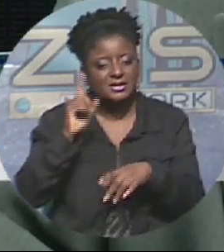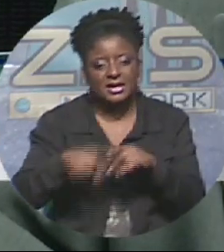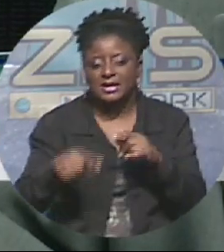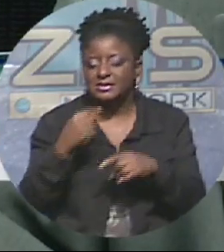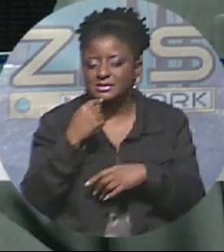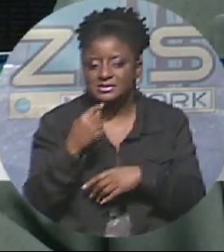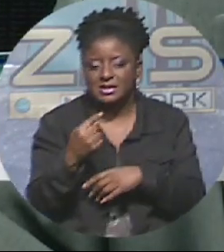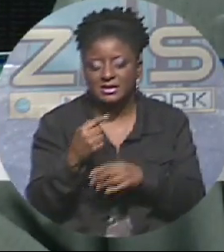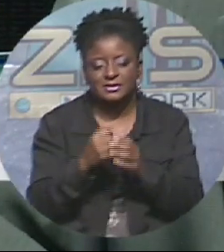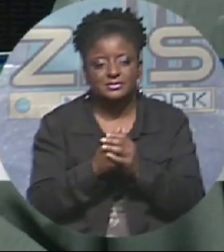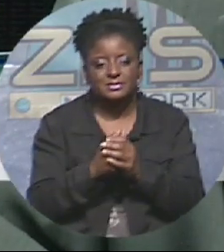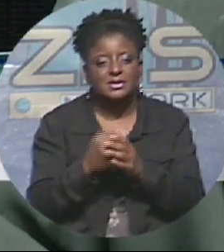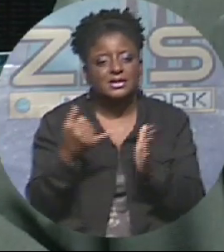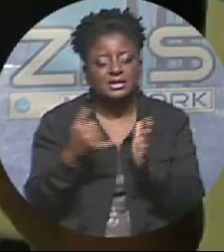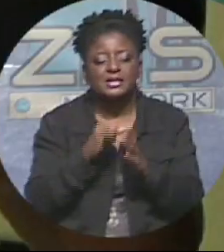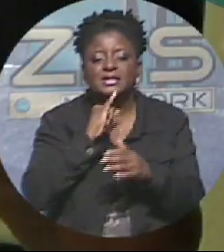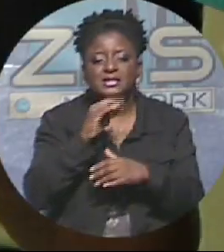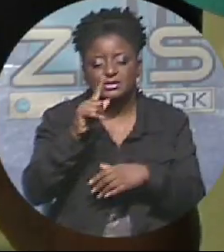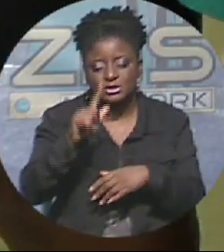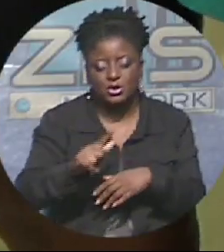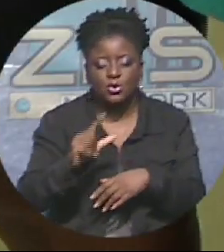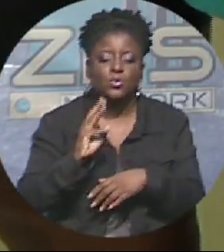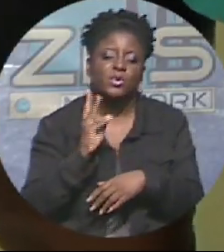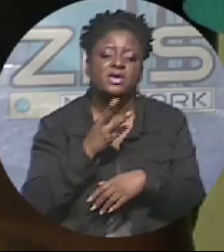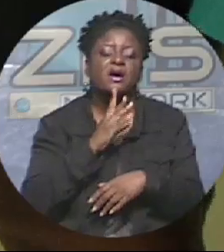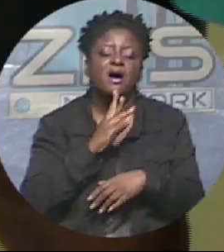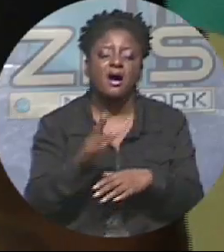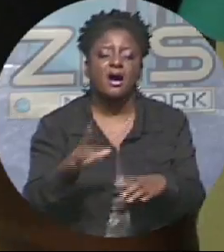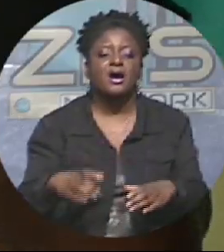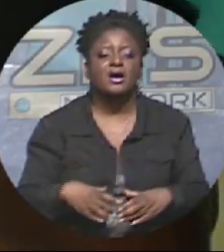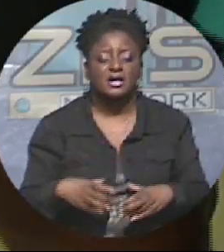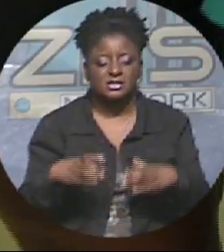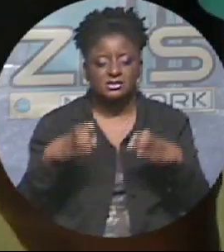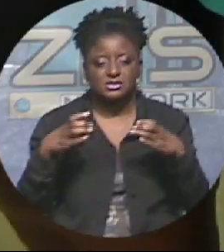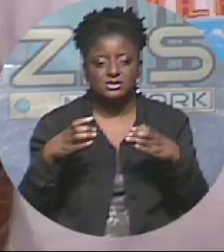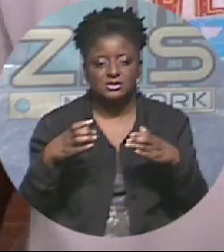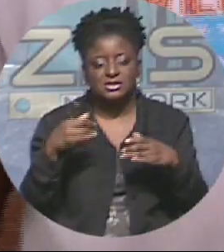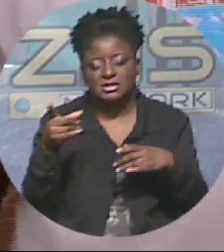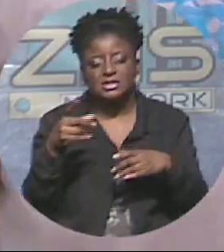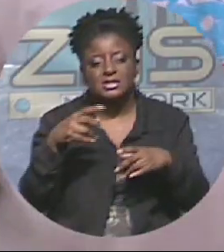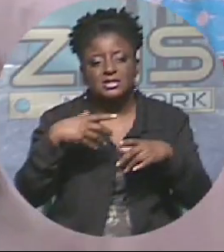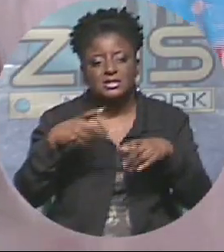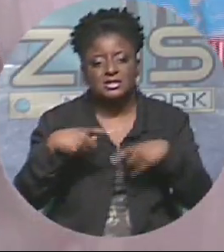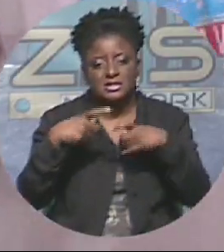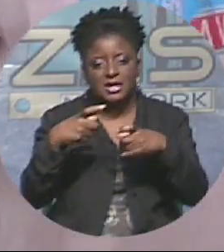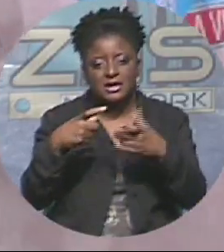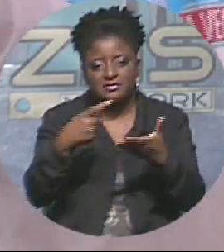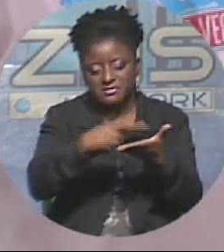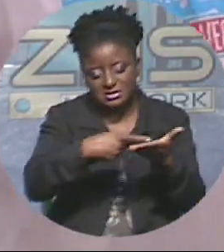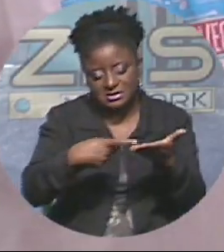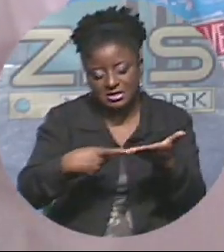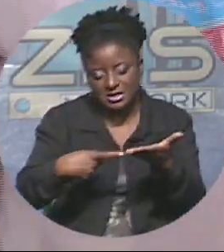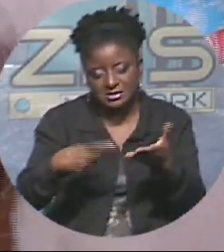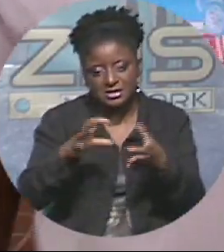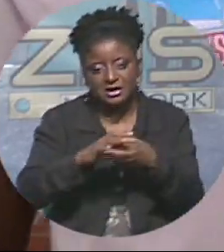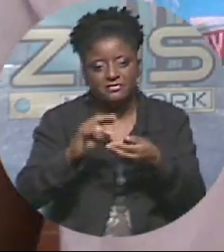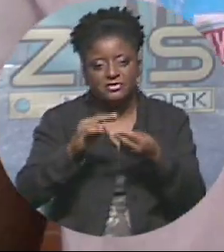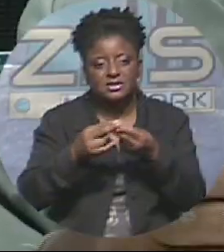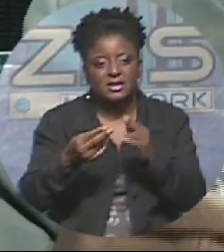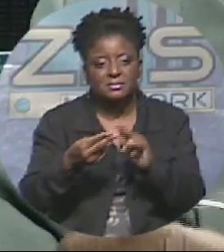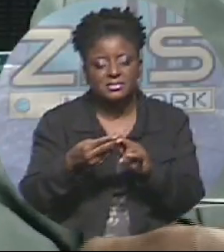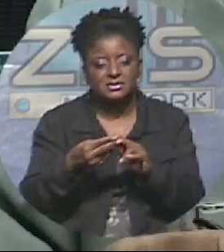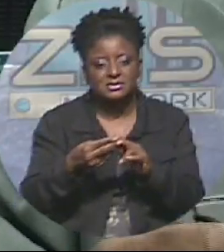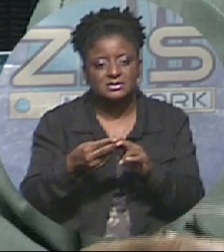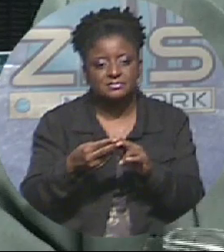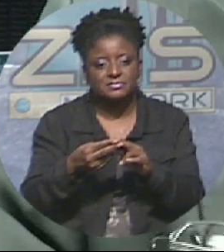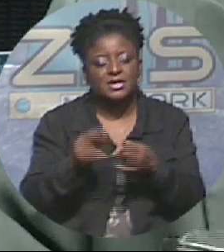And we are concerned. He gave this breakdown of the numbers and reminded persons of the documents needed to register.